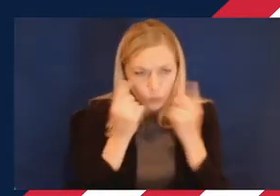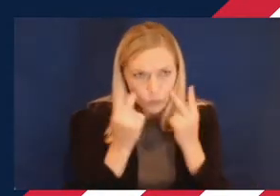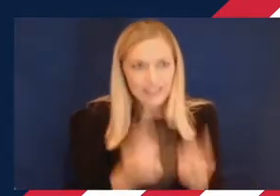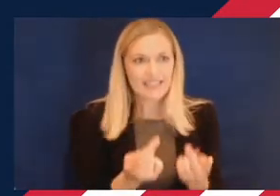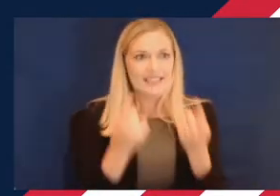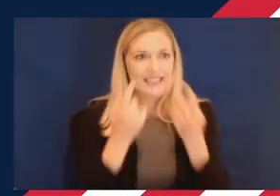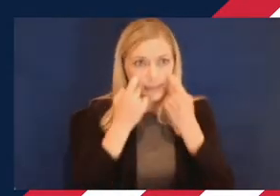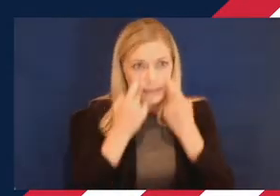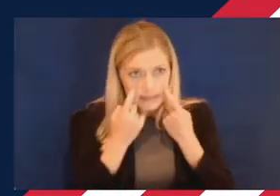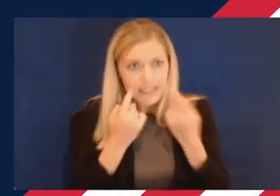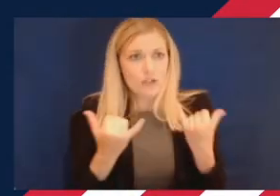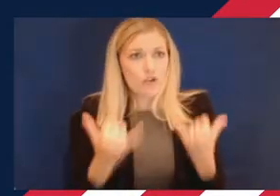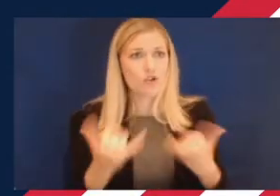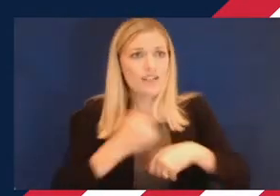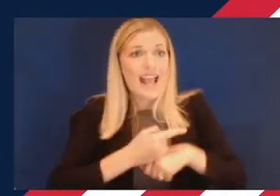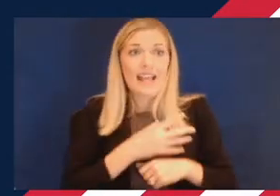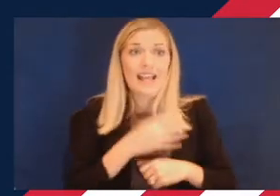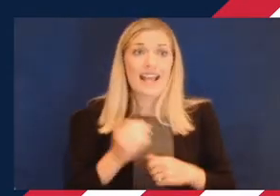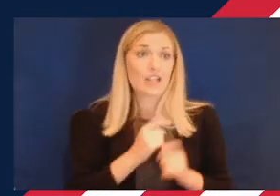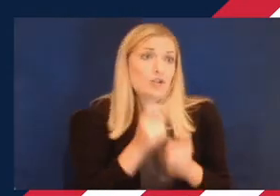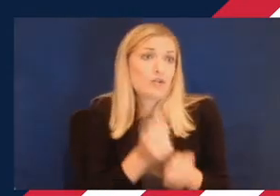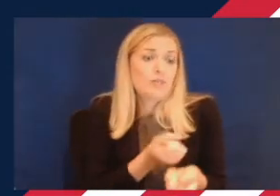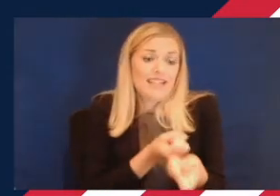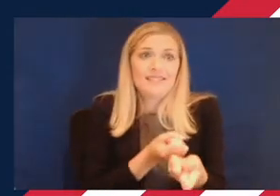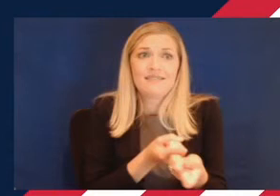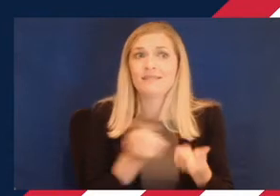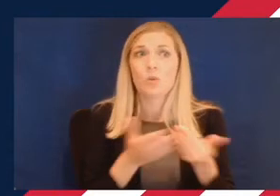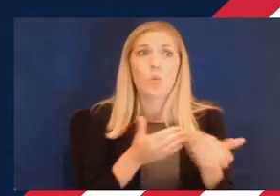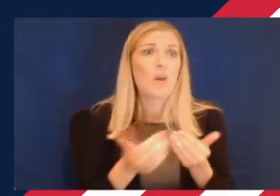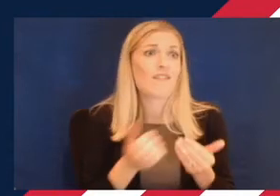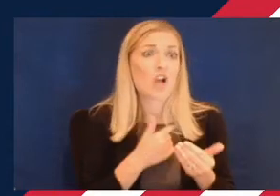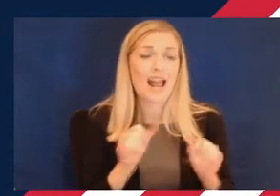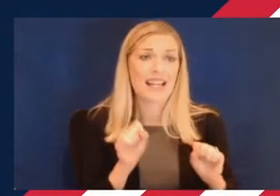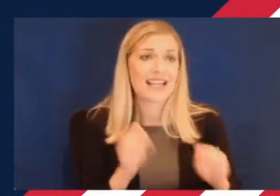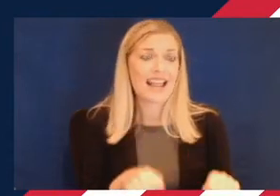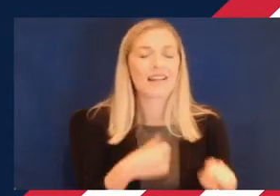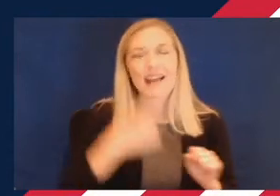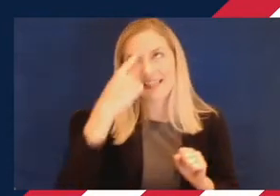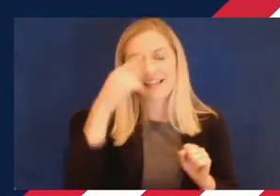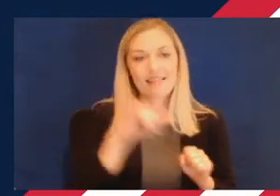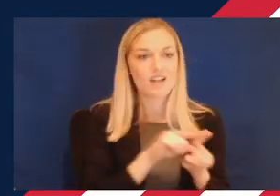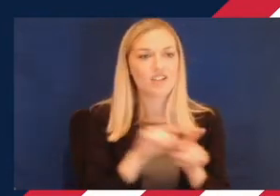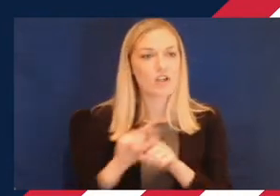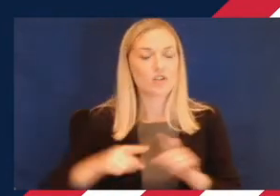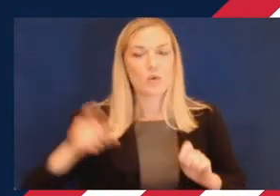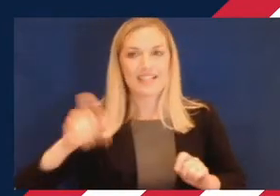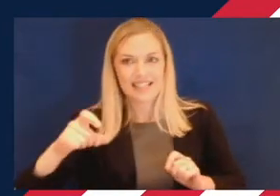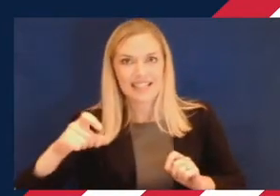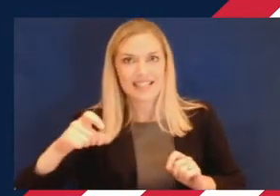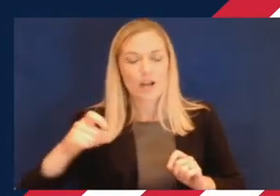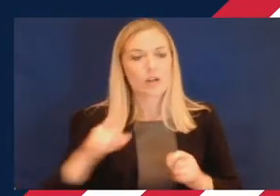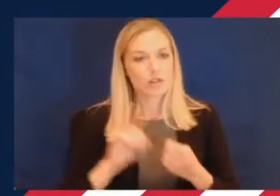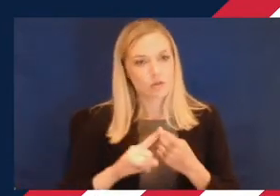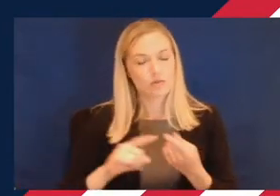contributing in any small part that I can. I think that that is also necessary. And as an educator, what I've seen,